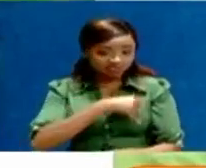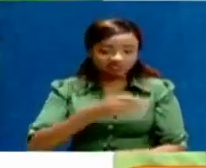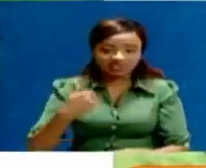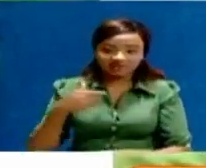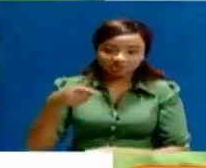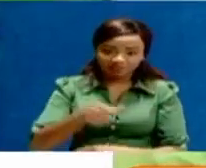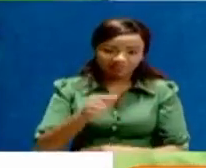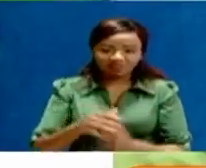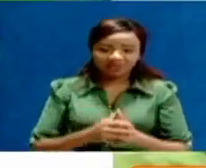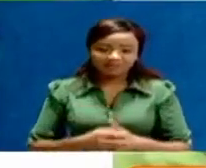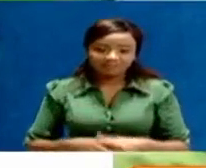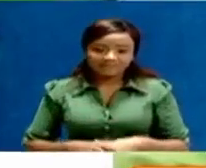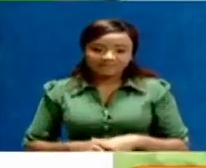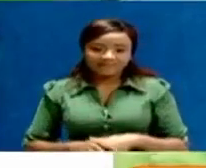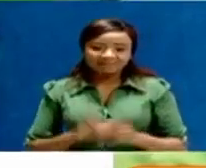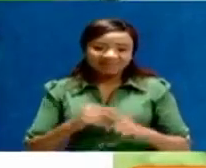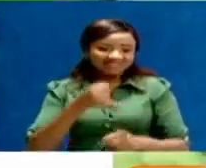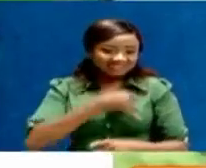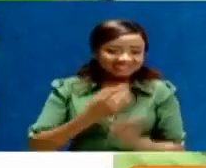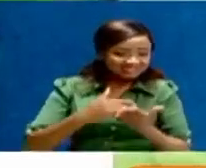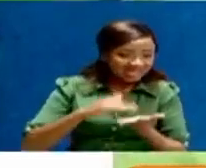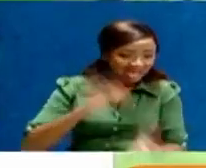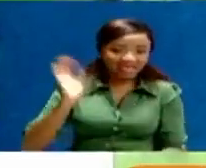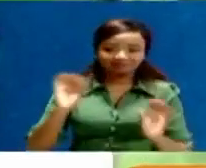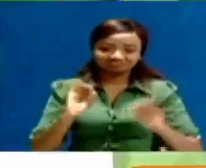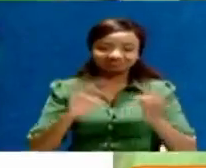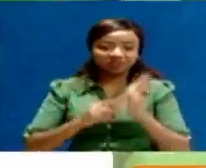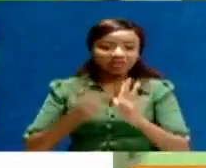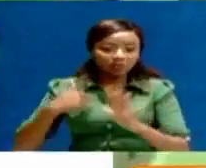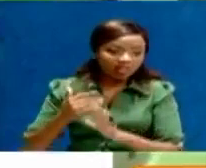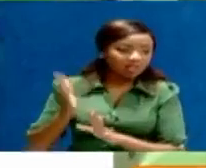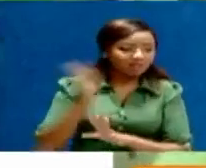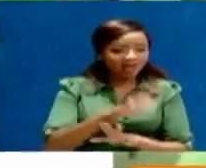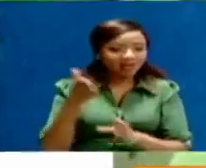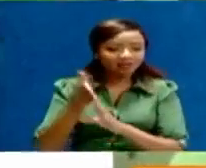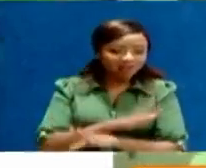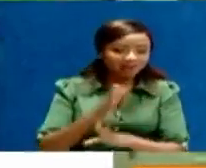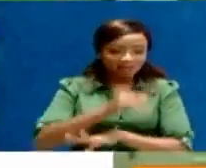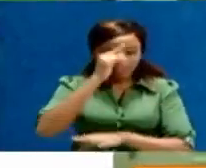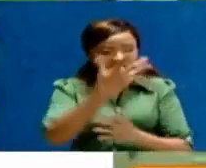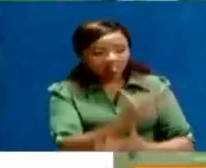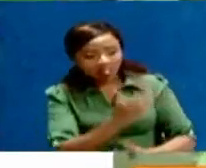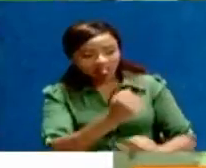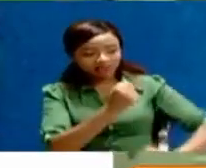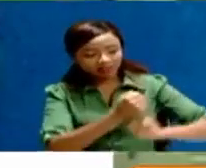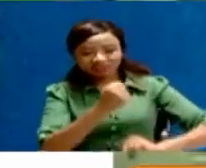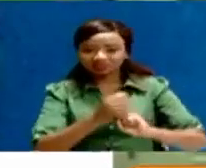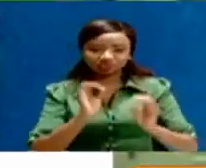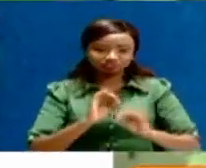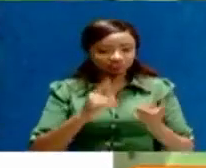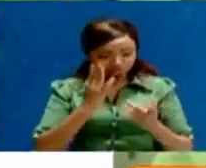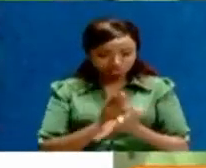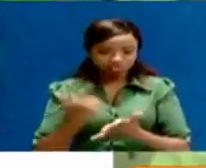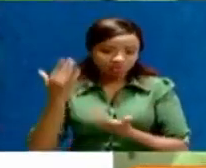without having to go to commercial banks. That way, we will not be going back to government every time complaining that we need support. And I'm sure we have